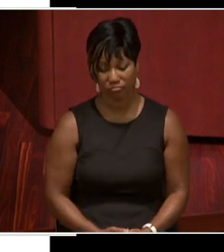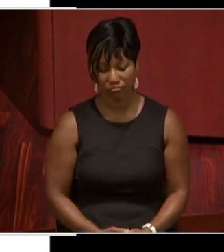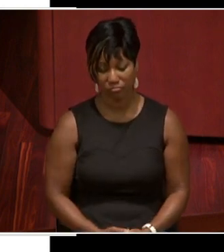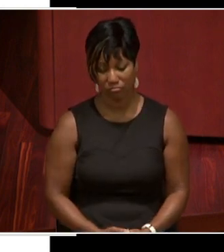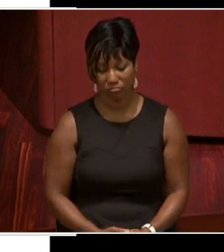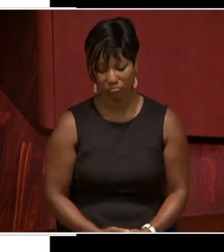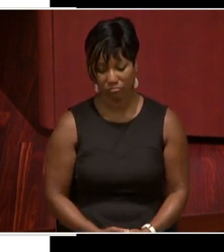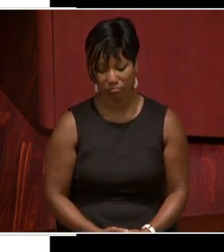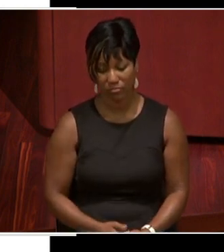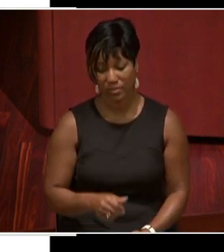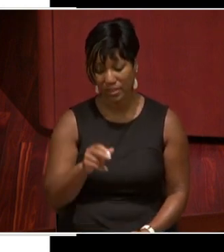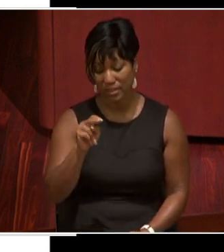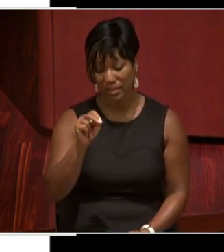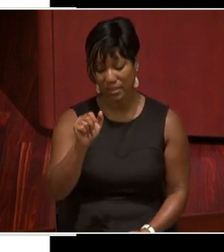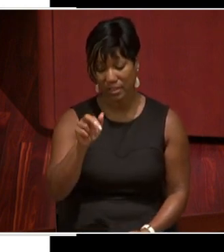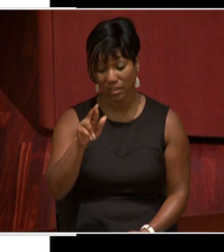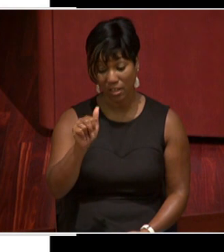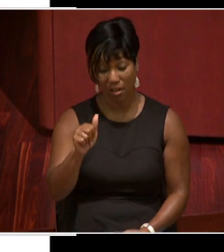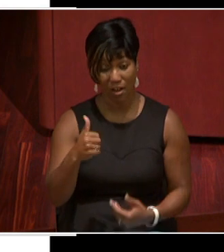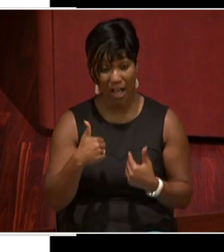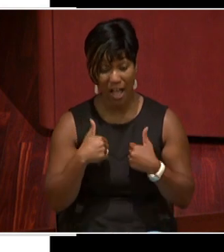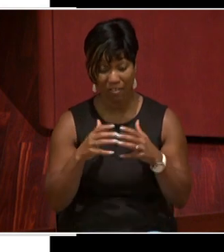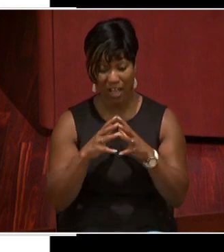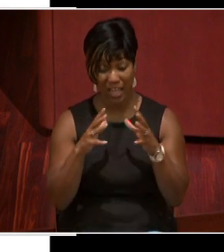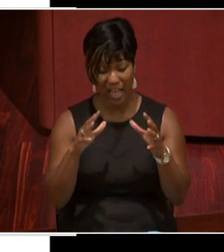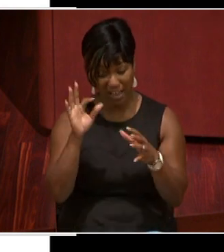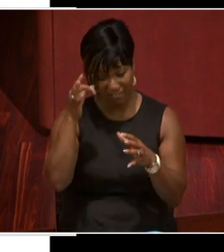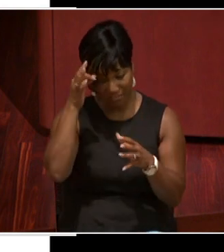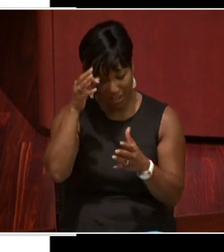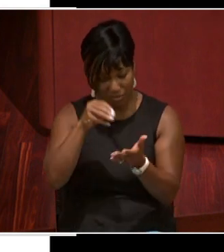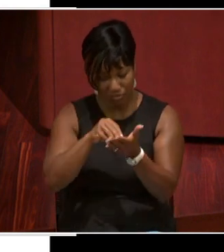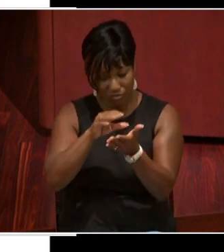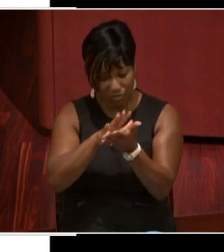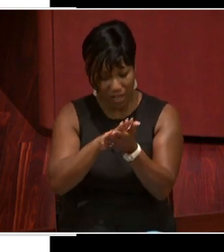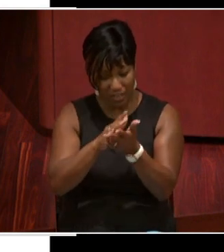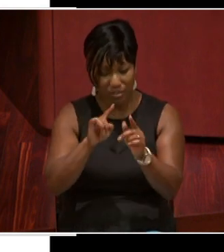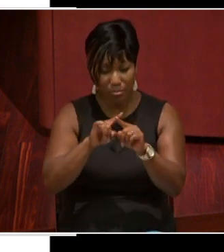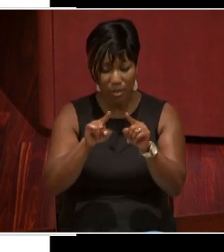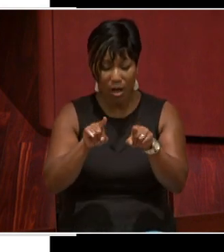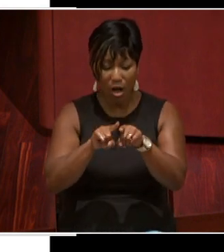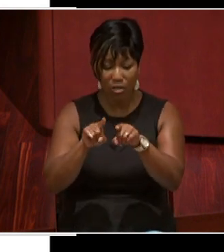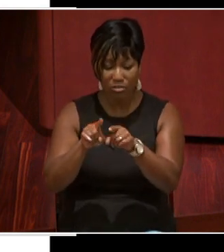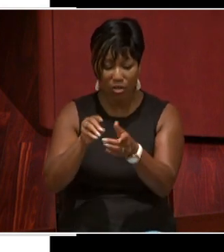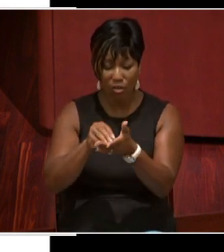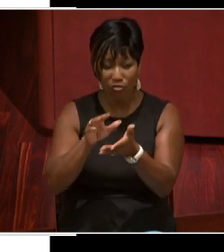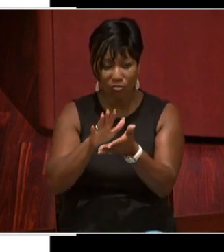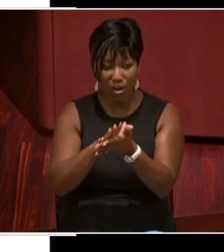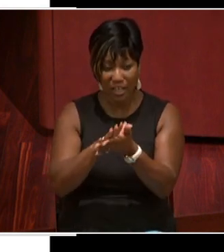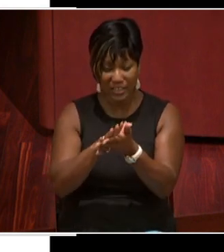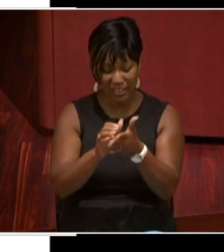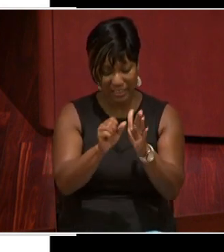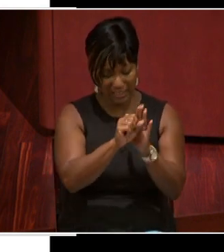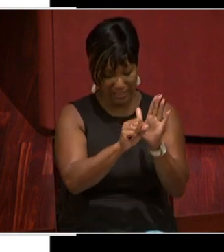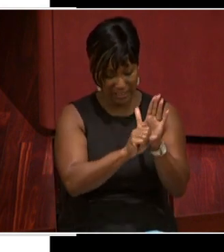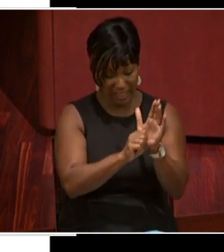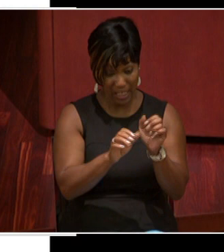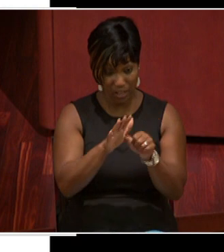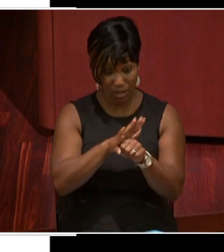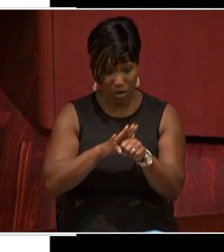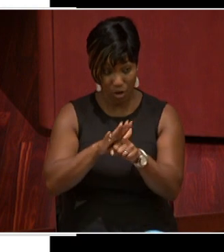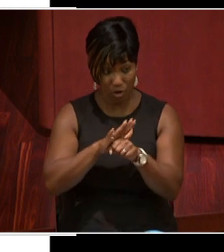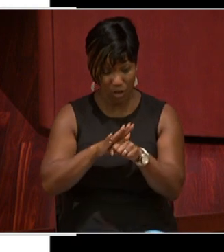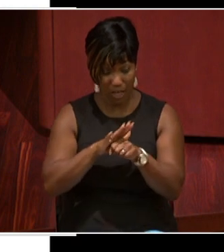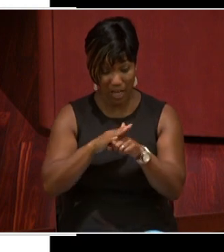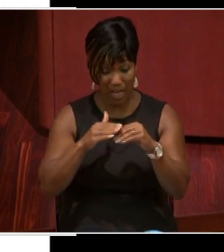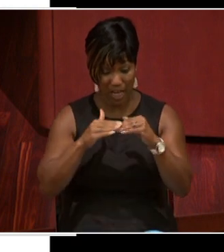The National Archives has a lot of federal records, but there are also records that are at the state and local level that we do